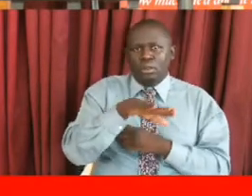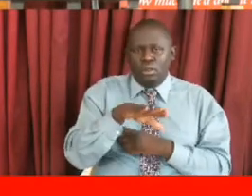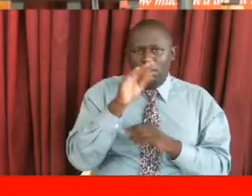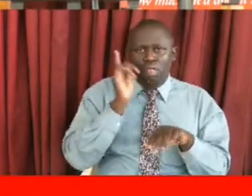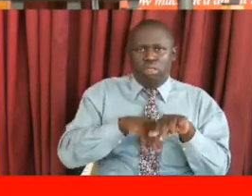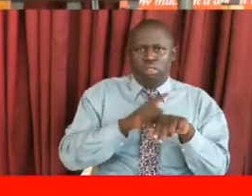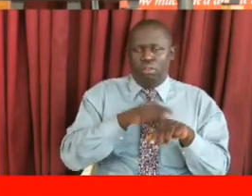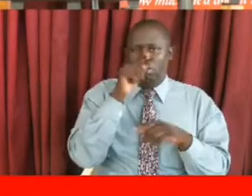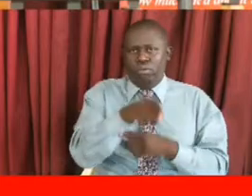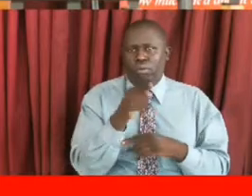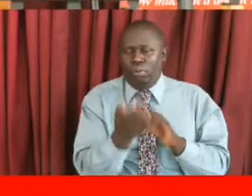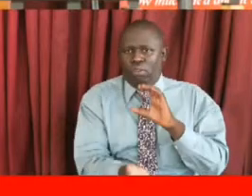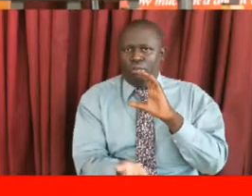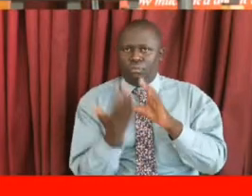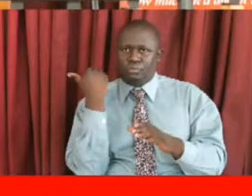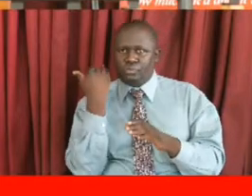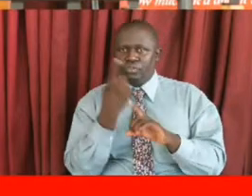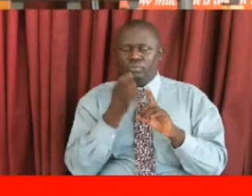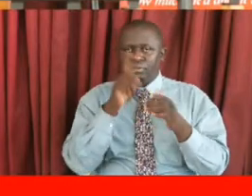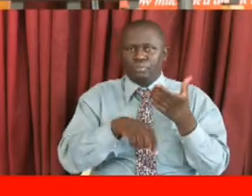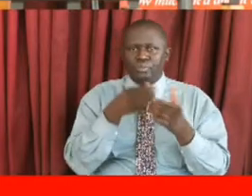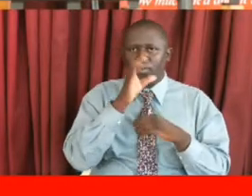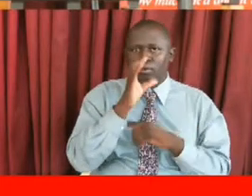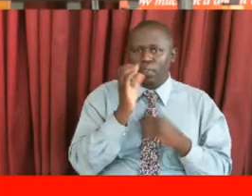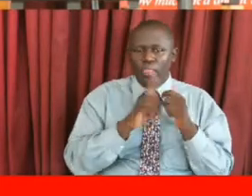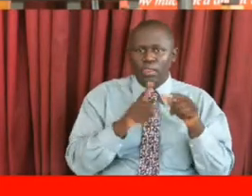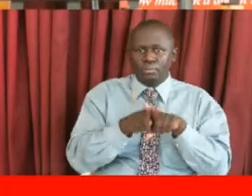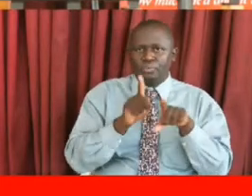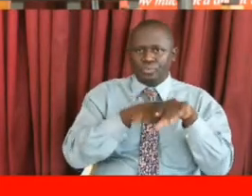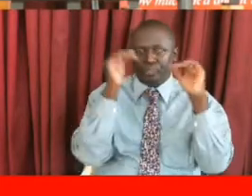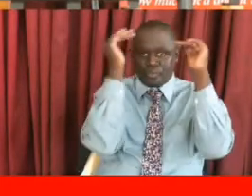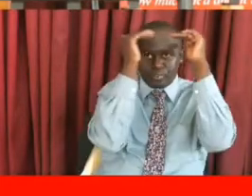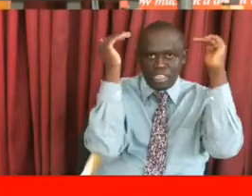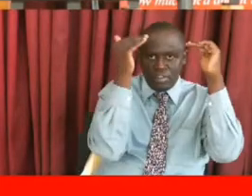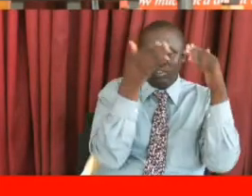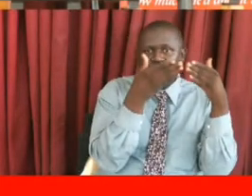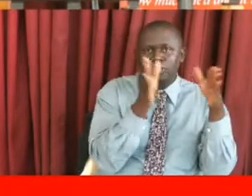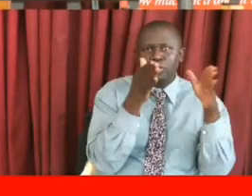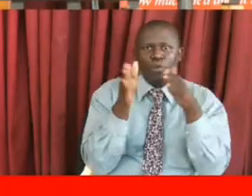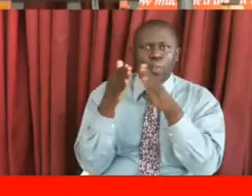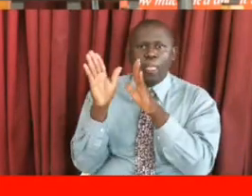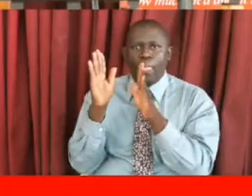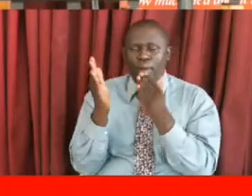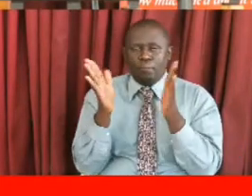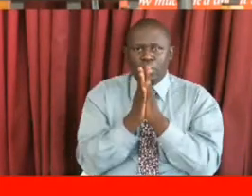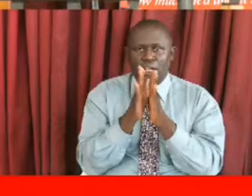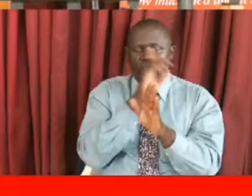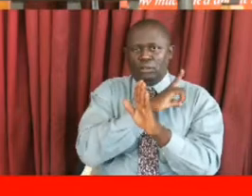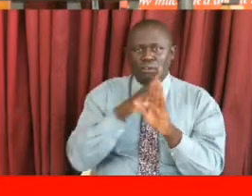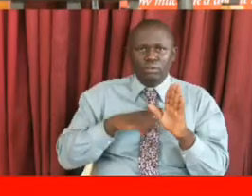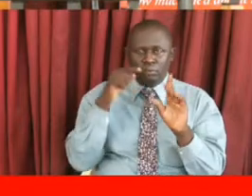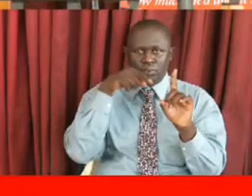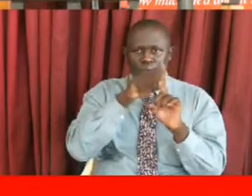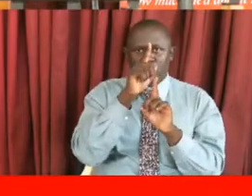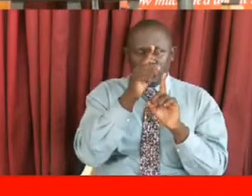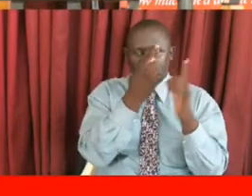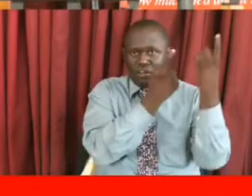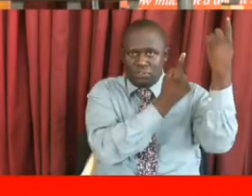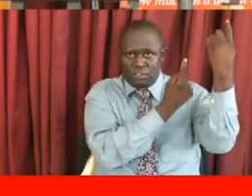the water open and the Lord himself